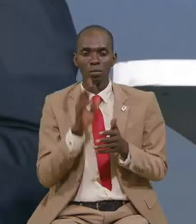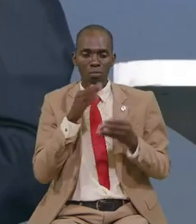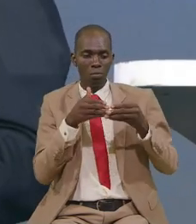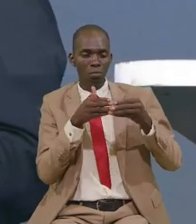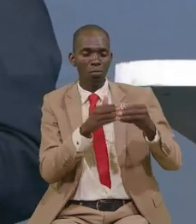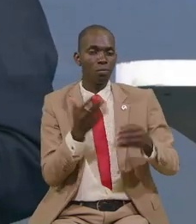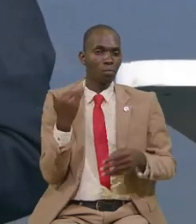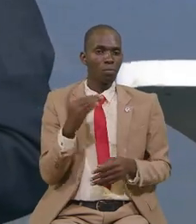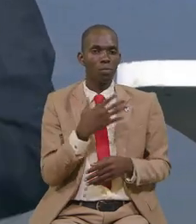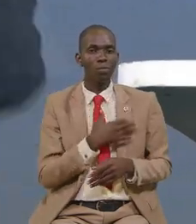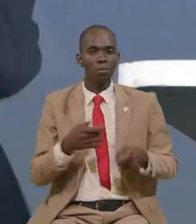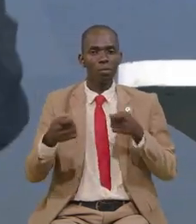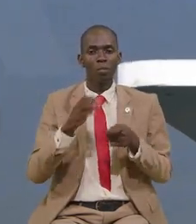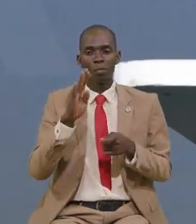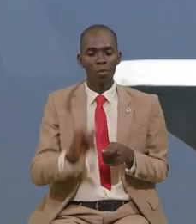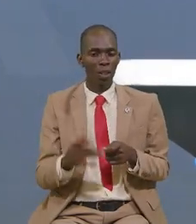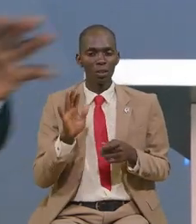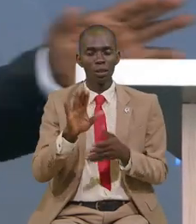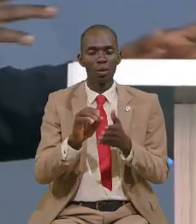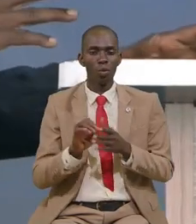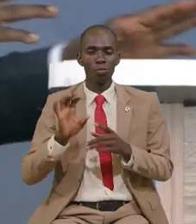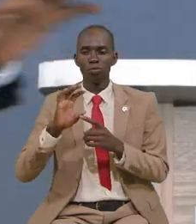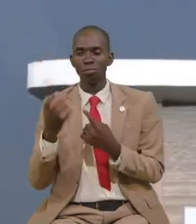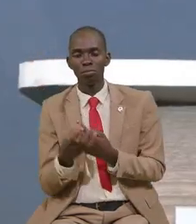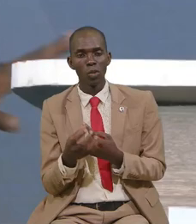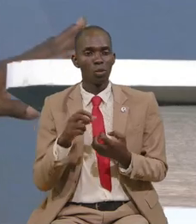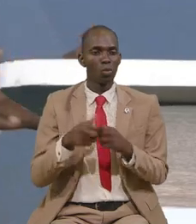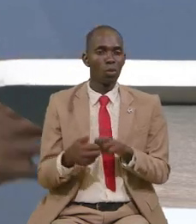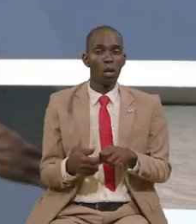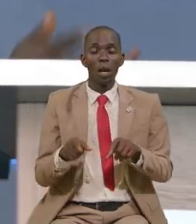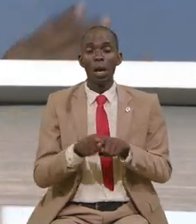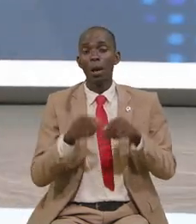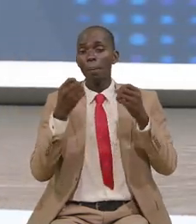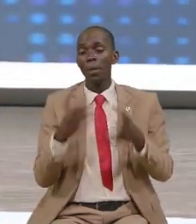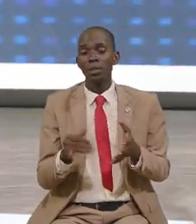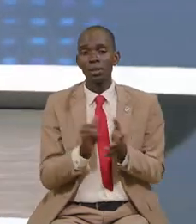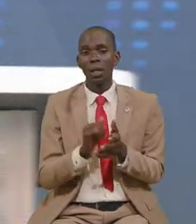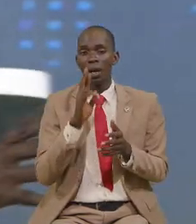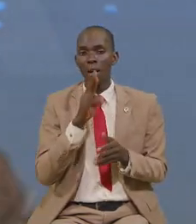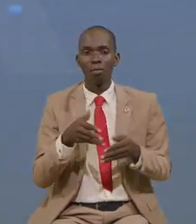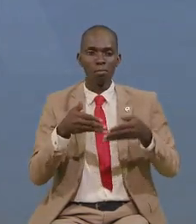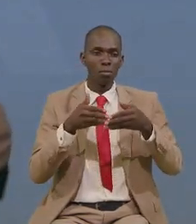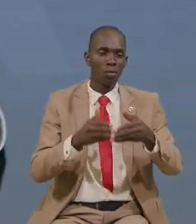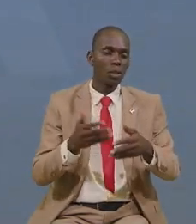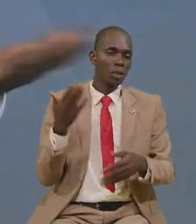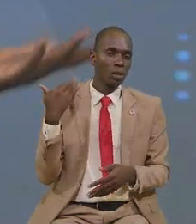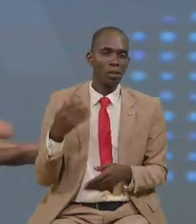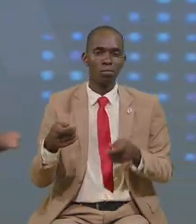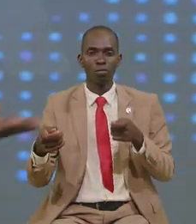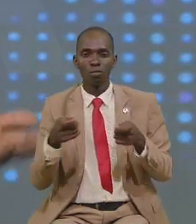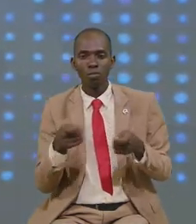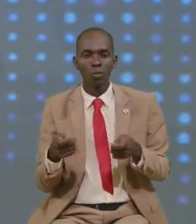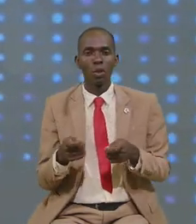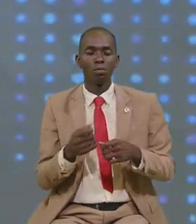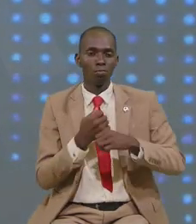by circumstances. And as many as are led, governed, controlled, gathered,